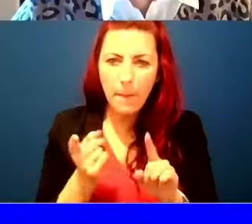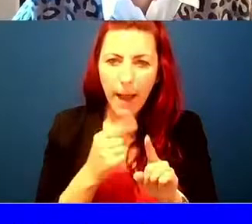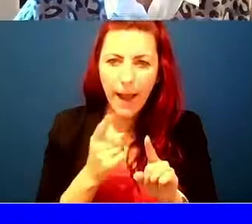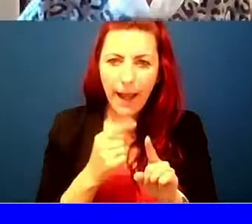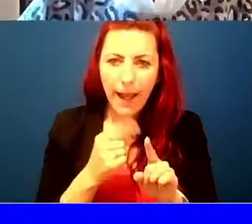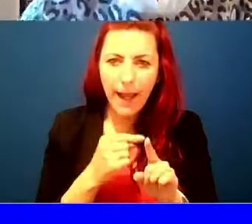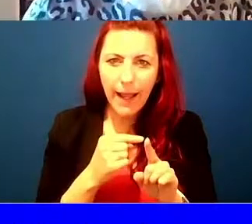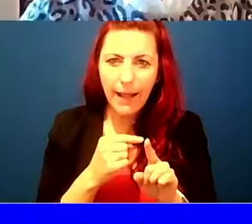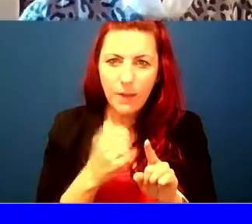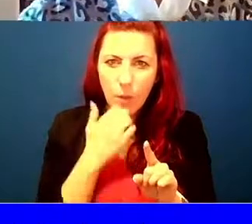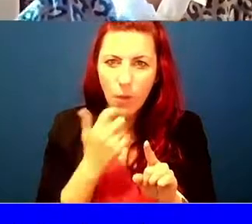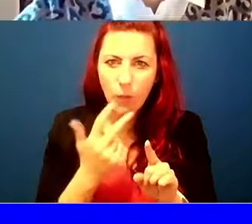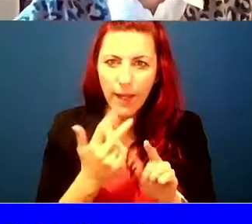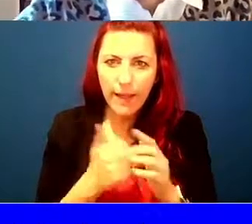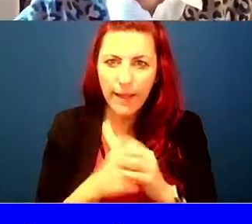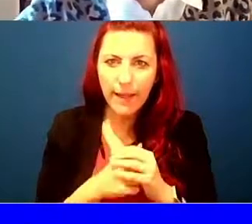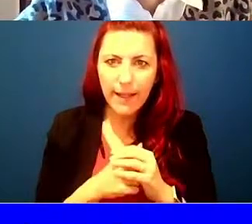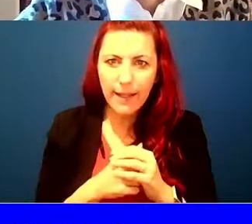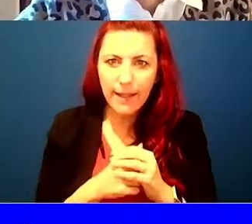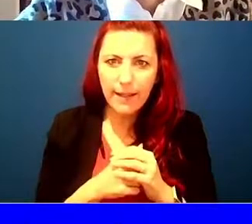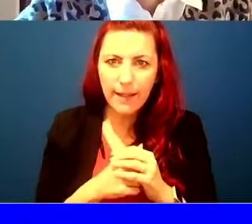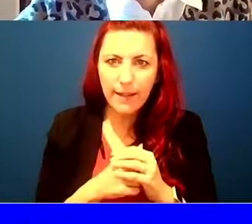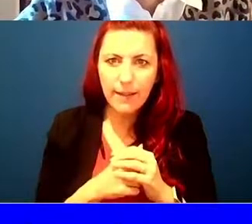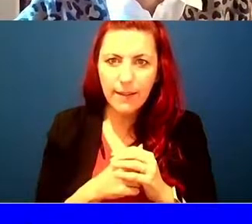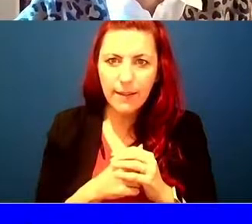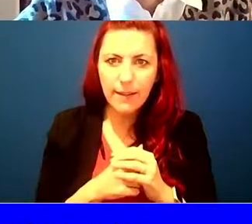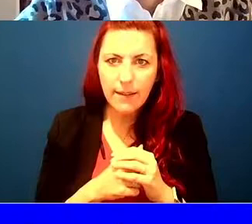slide three there, do you have it?